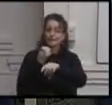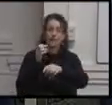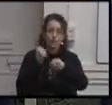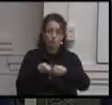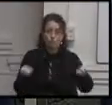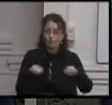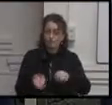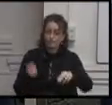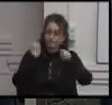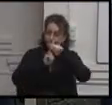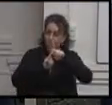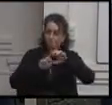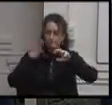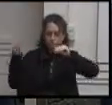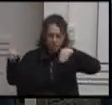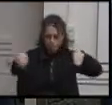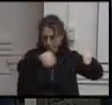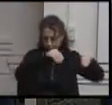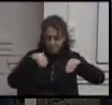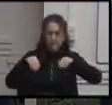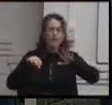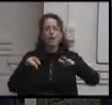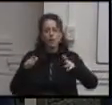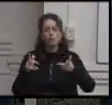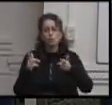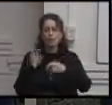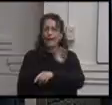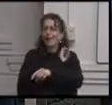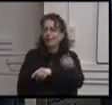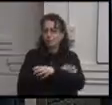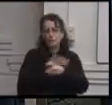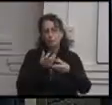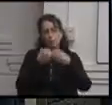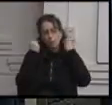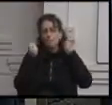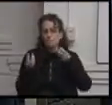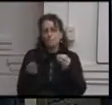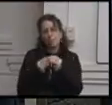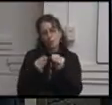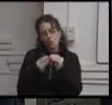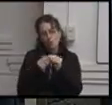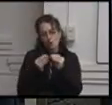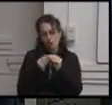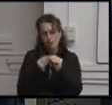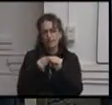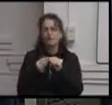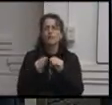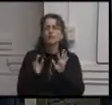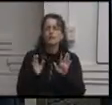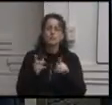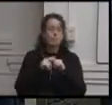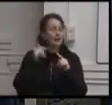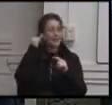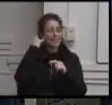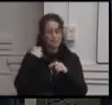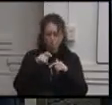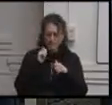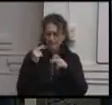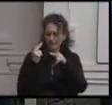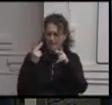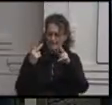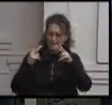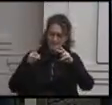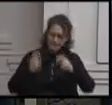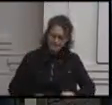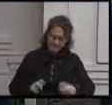But we feel that there are numerous opportunities for bringing that cost increase down, and we're working with